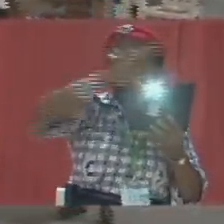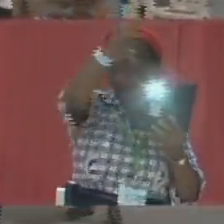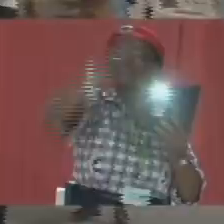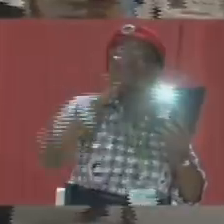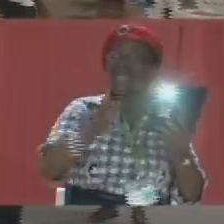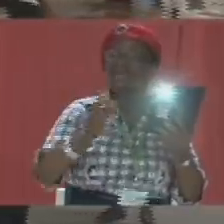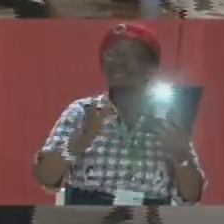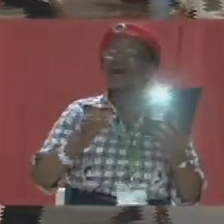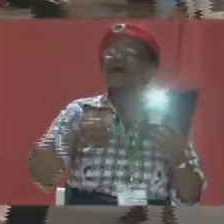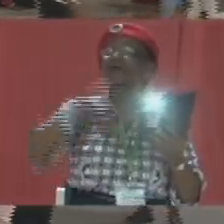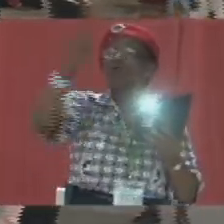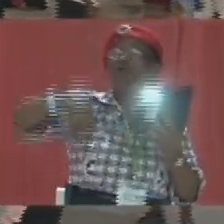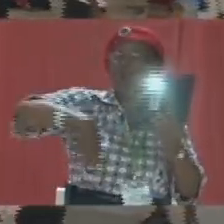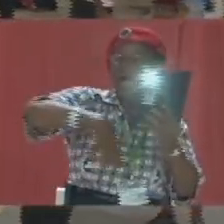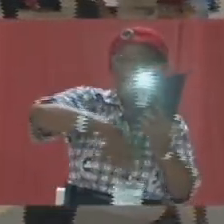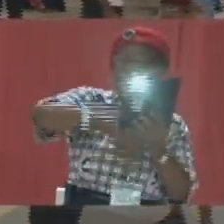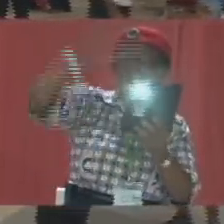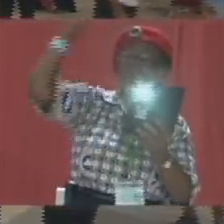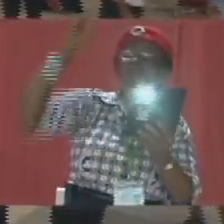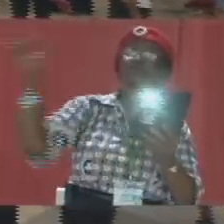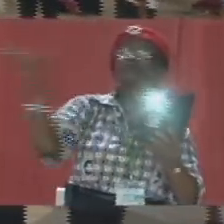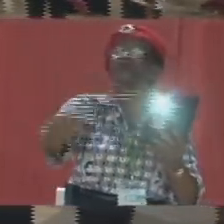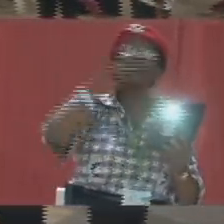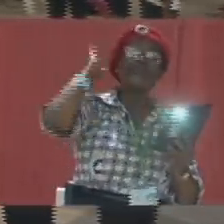You just keep shining for the rest of your